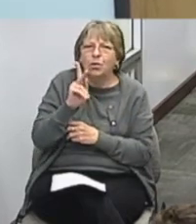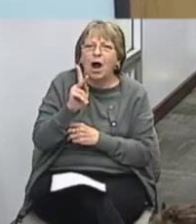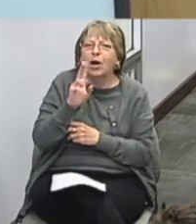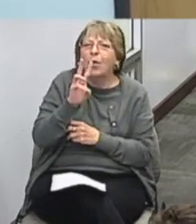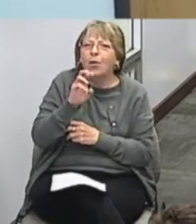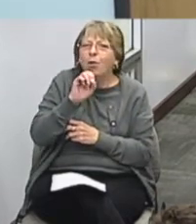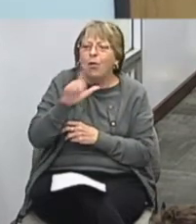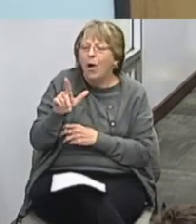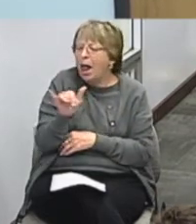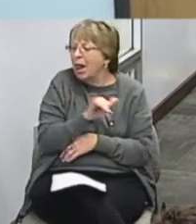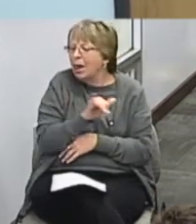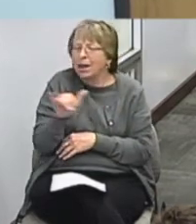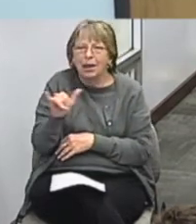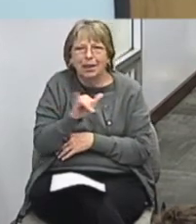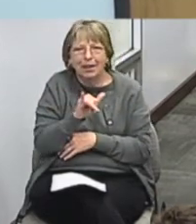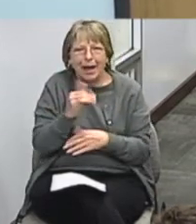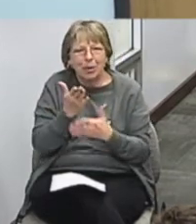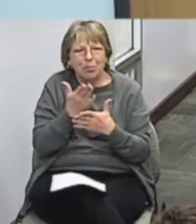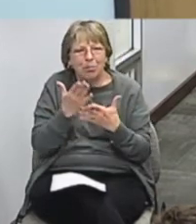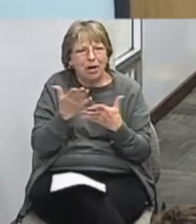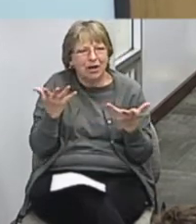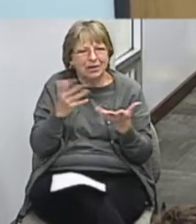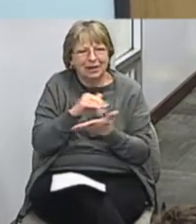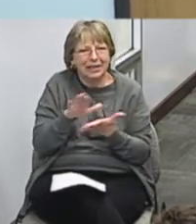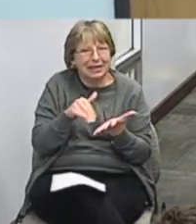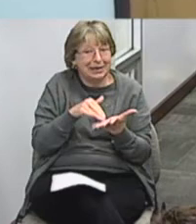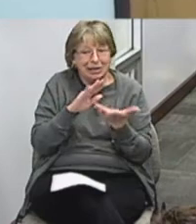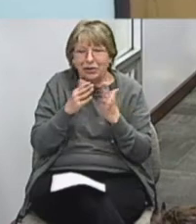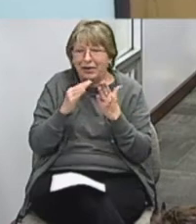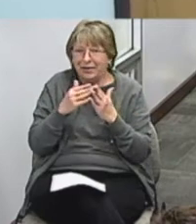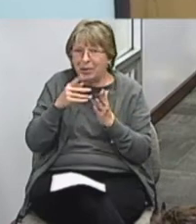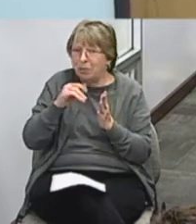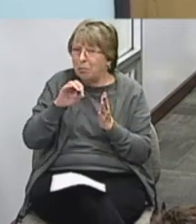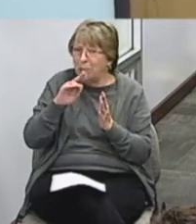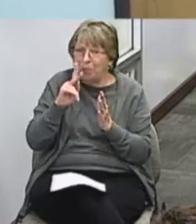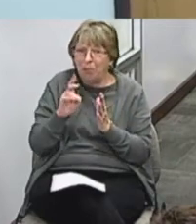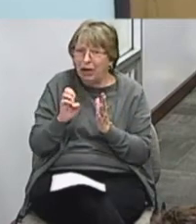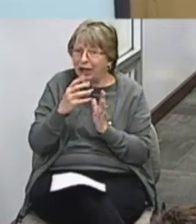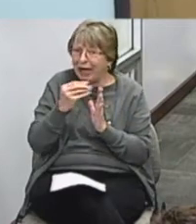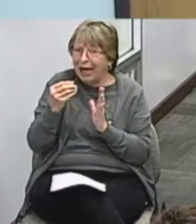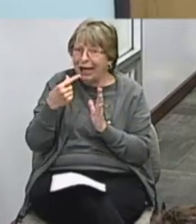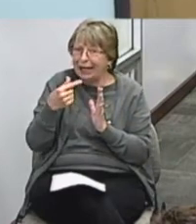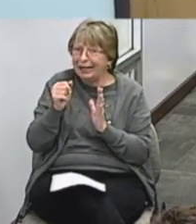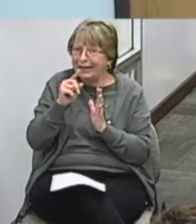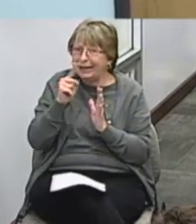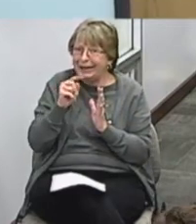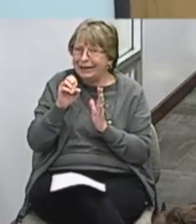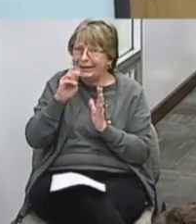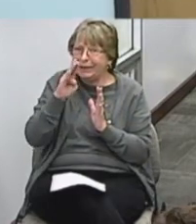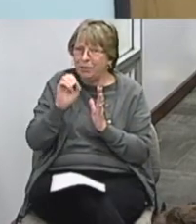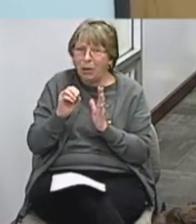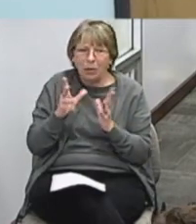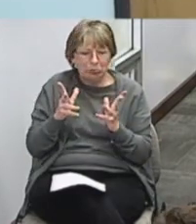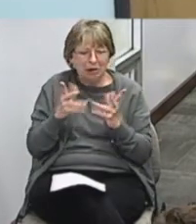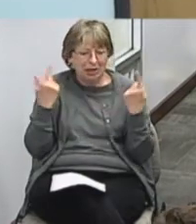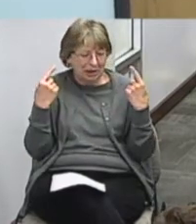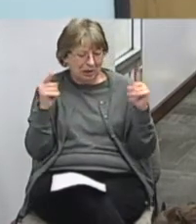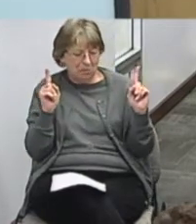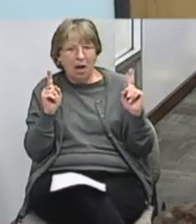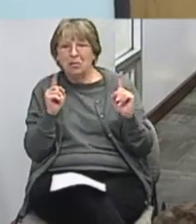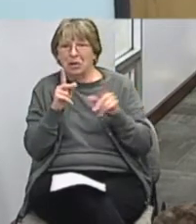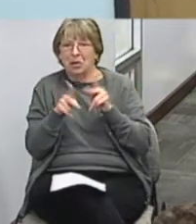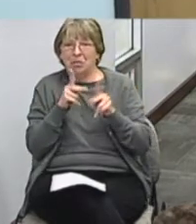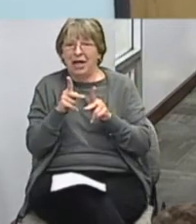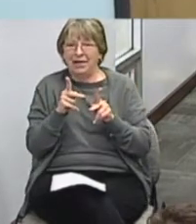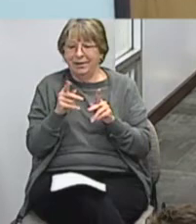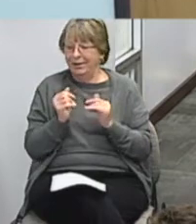of the town, near City Hall, there's a park and a gazebo that is a popular gathering place for the community. Now, the idea of